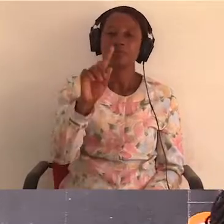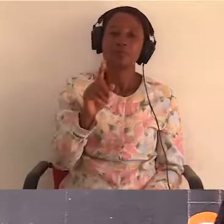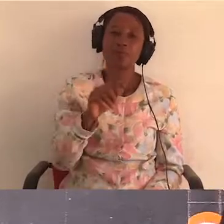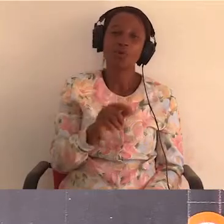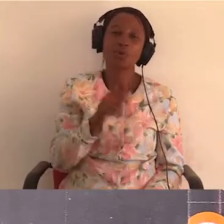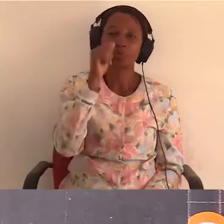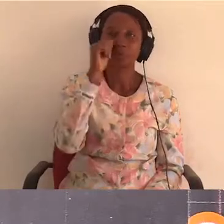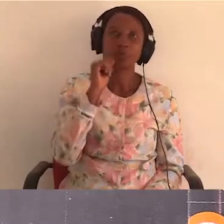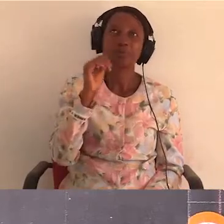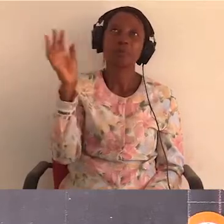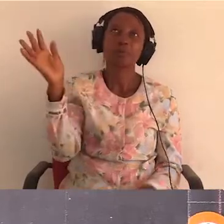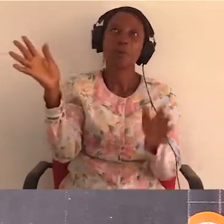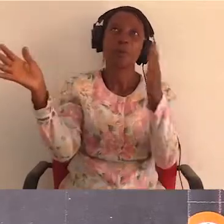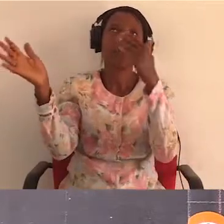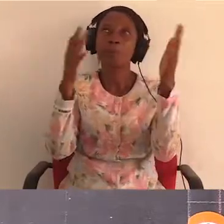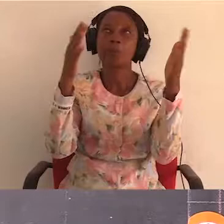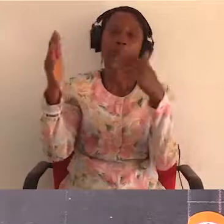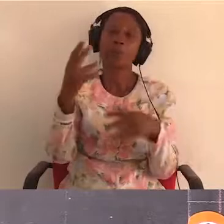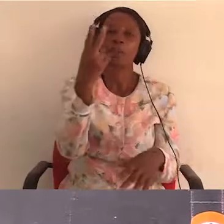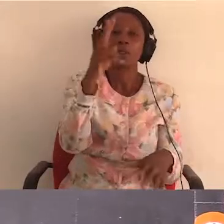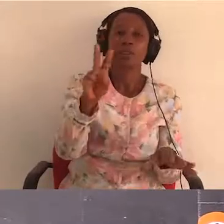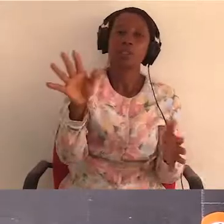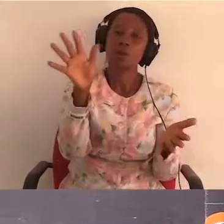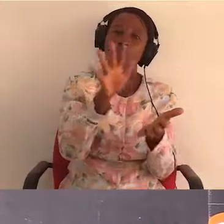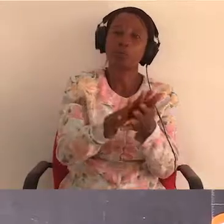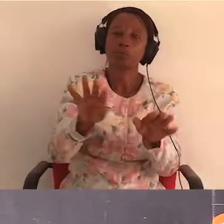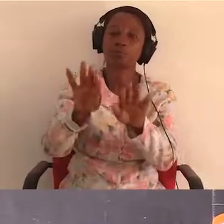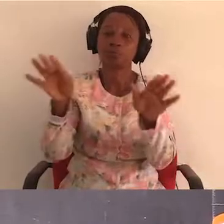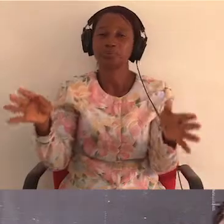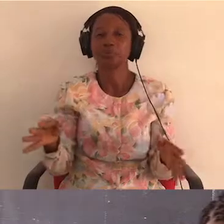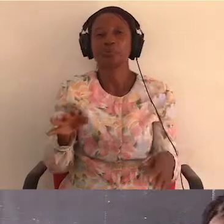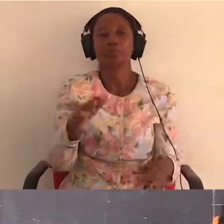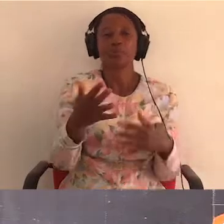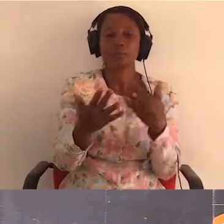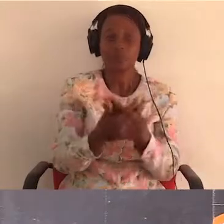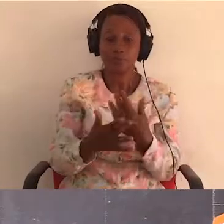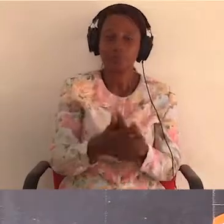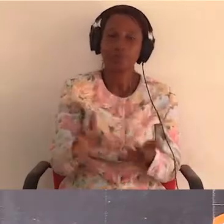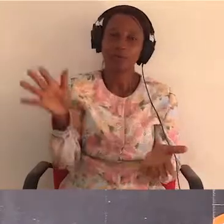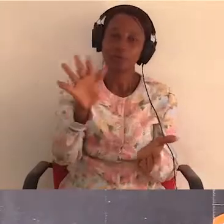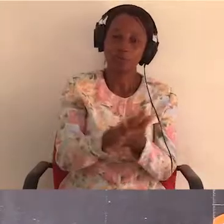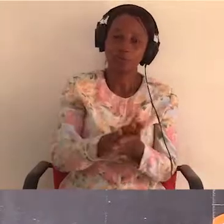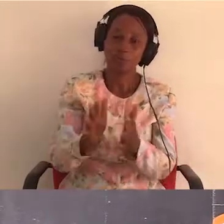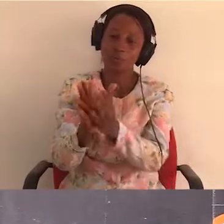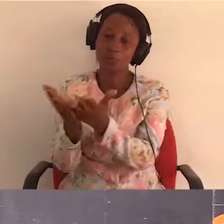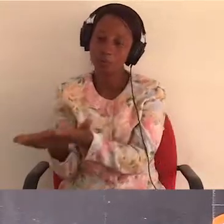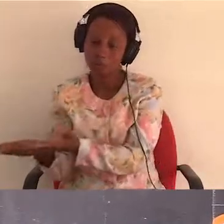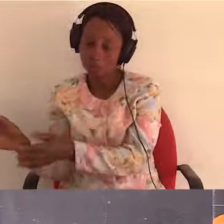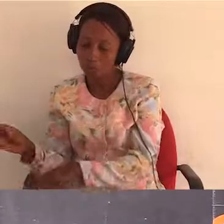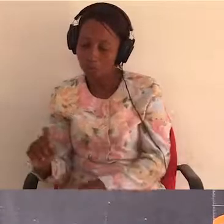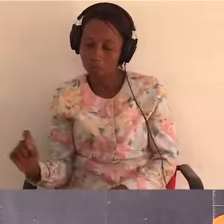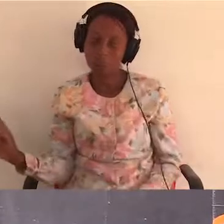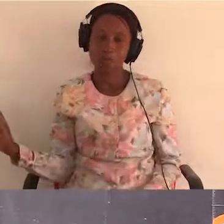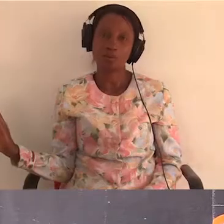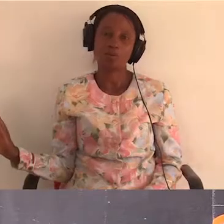air, on your tables, and then in your books. But then before we do that,